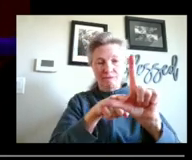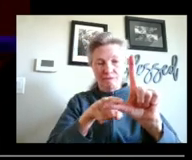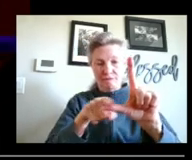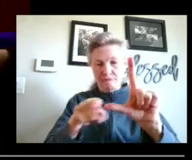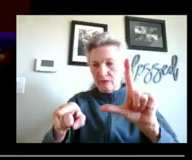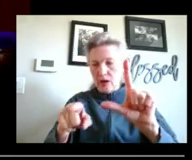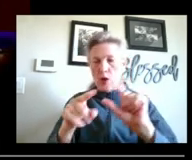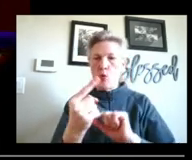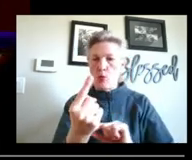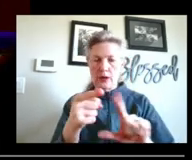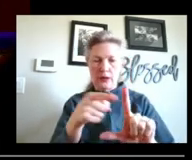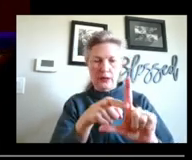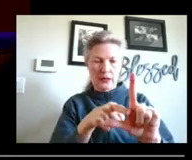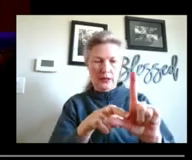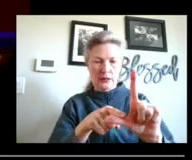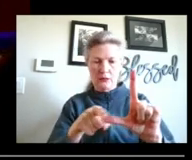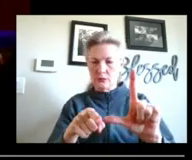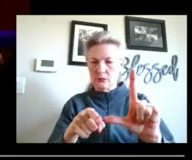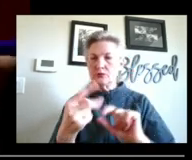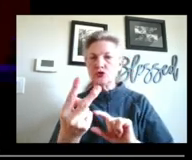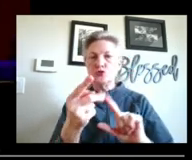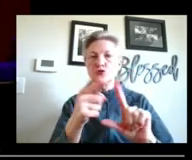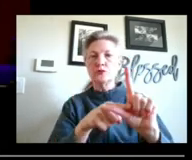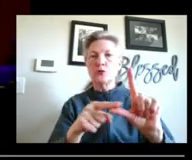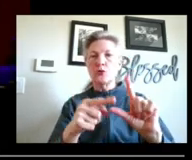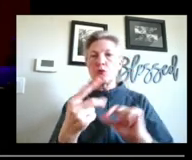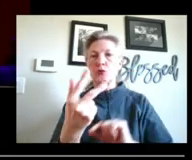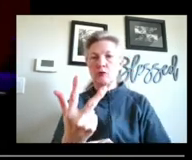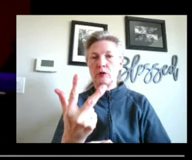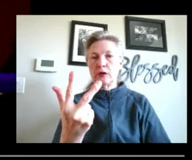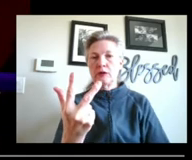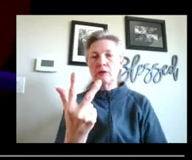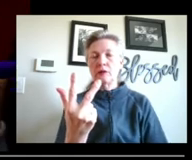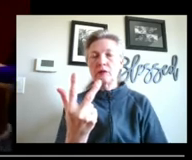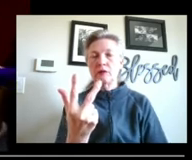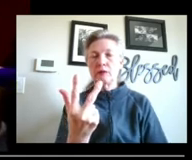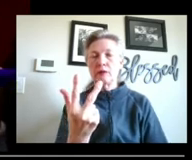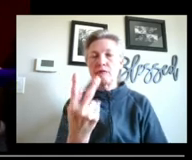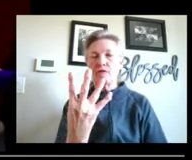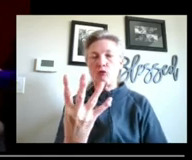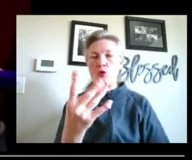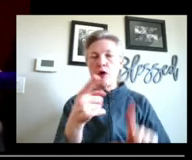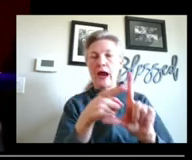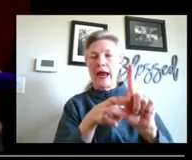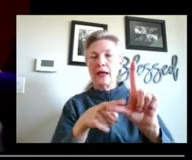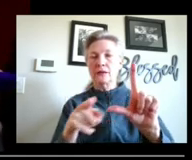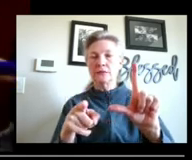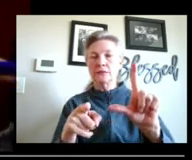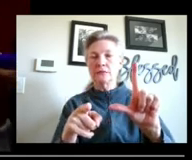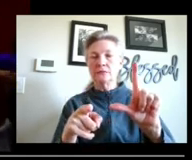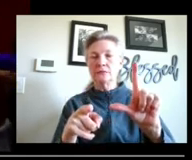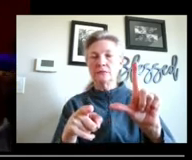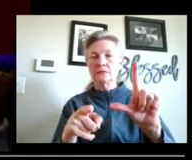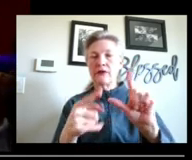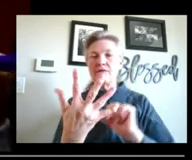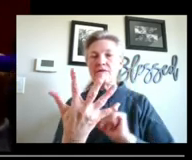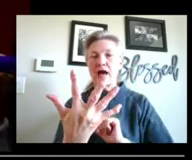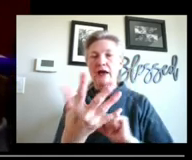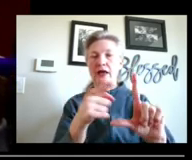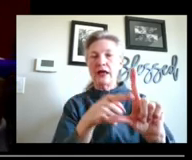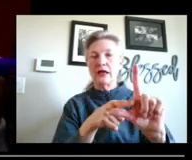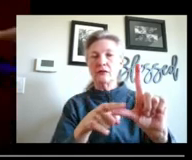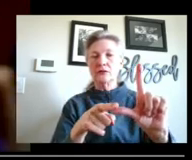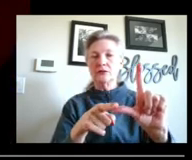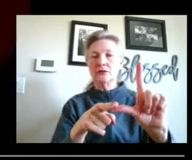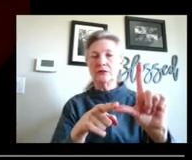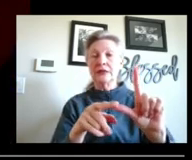and 5. So we have 5 angles. Looking at this shape right here, an angle is where